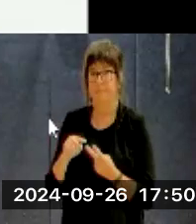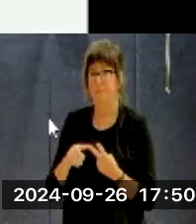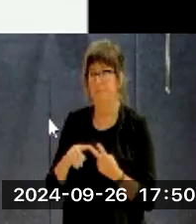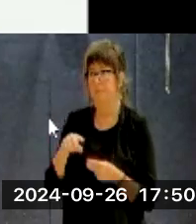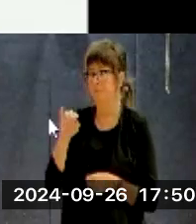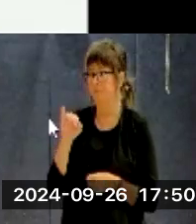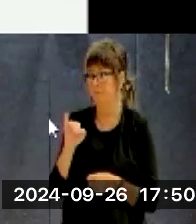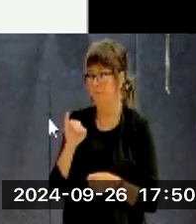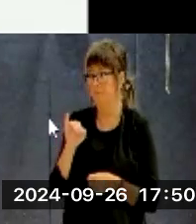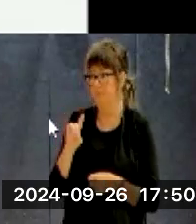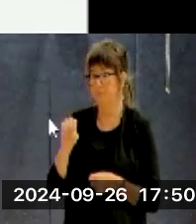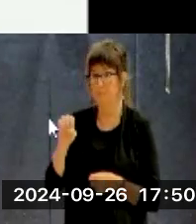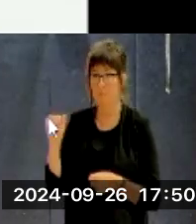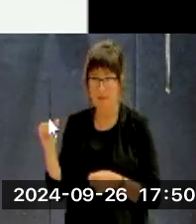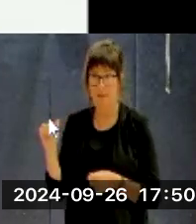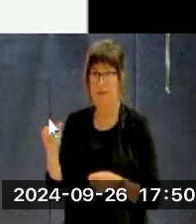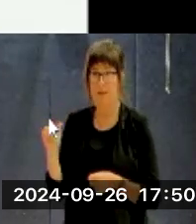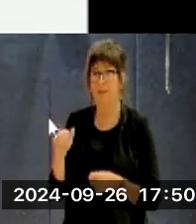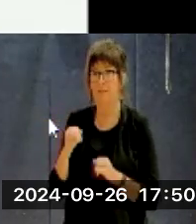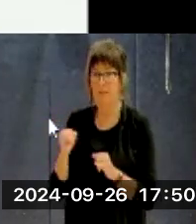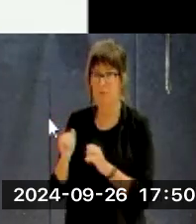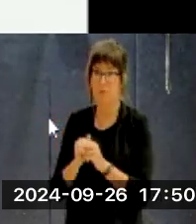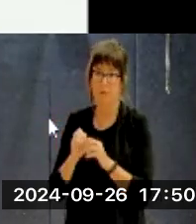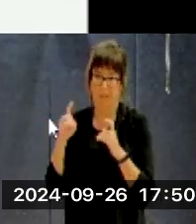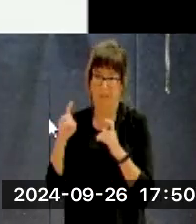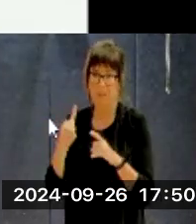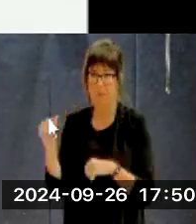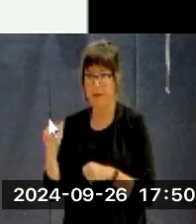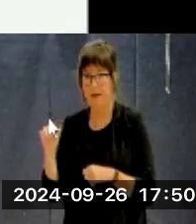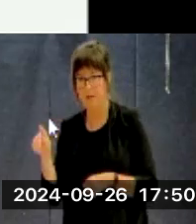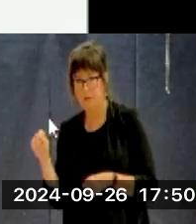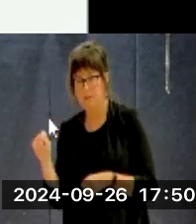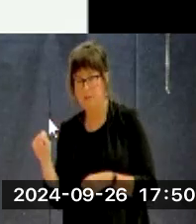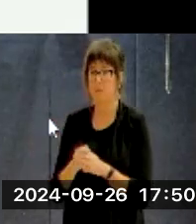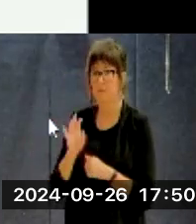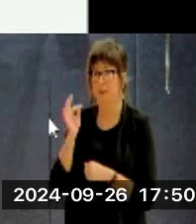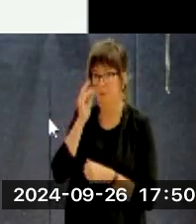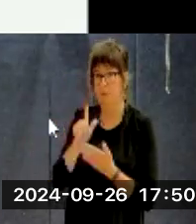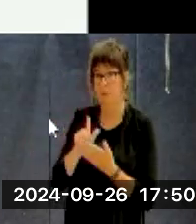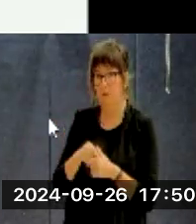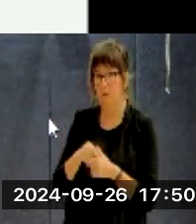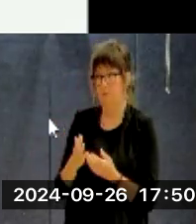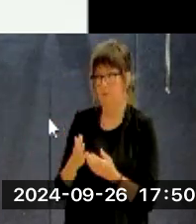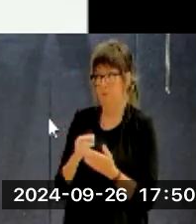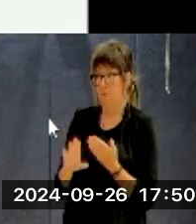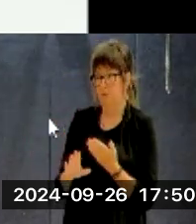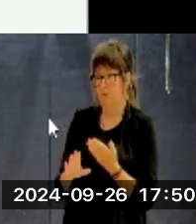with Disabilities Education Act, federal law, give students with disabilities